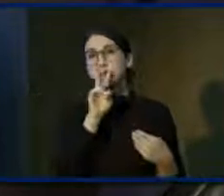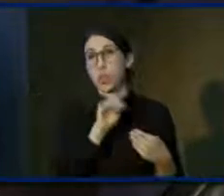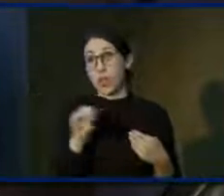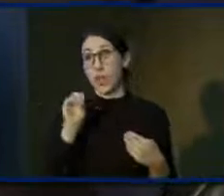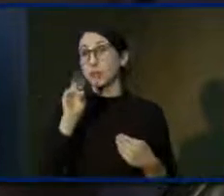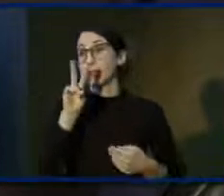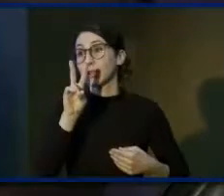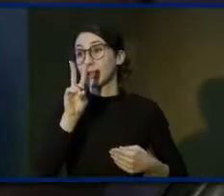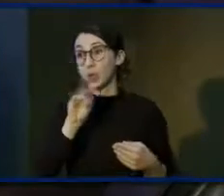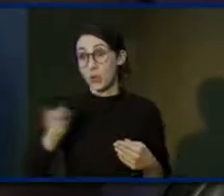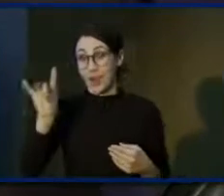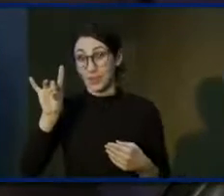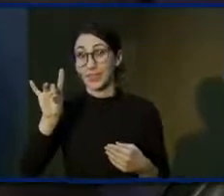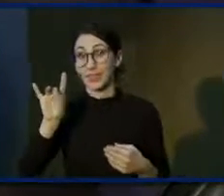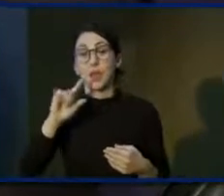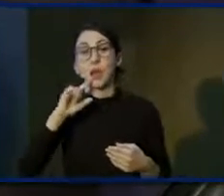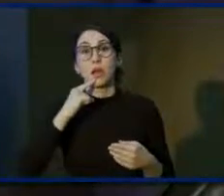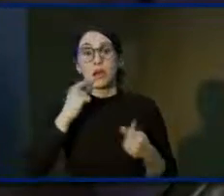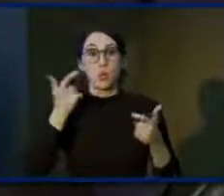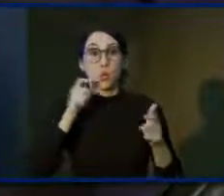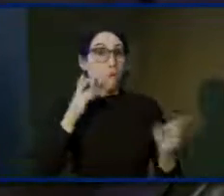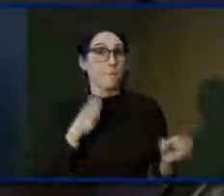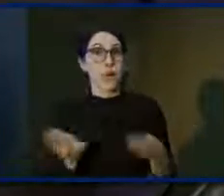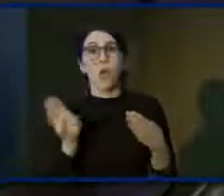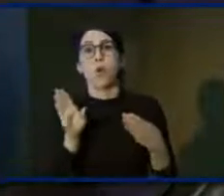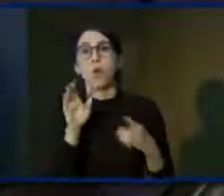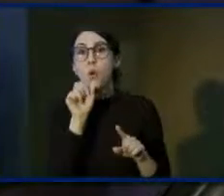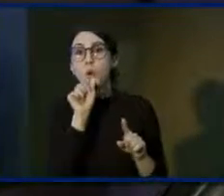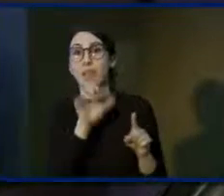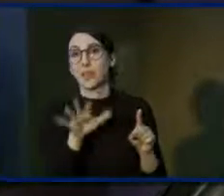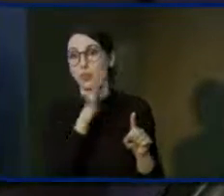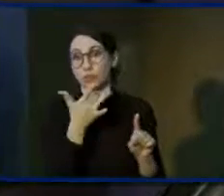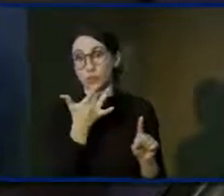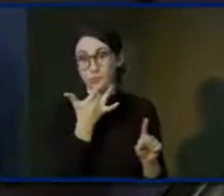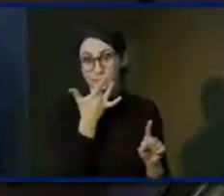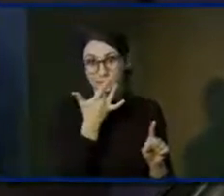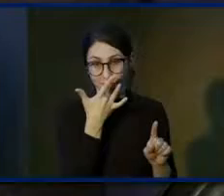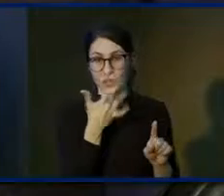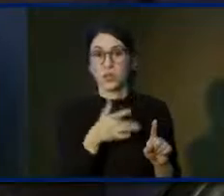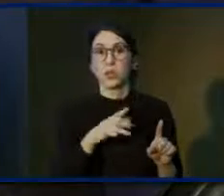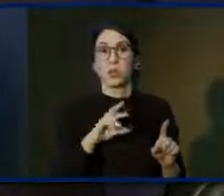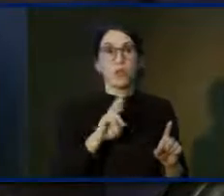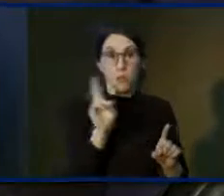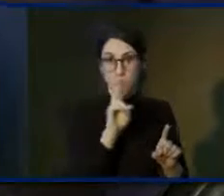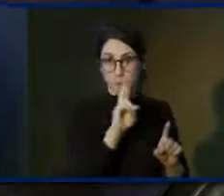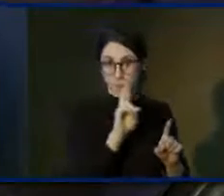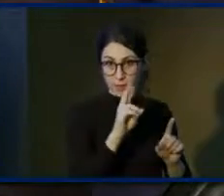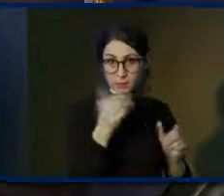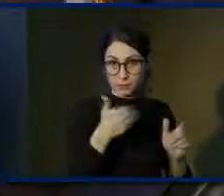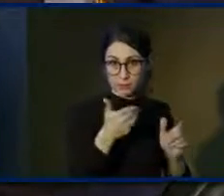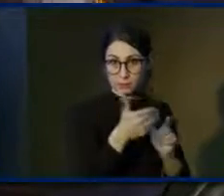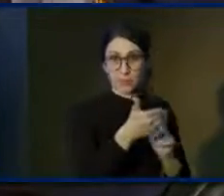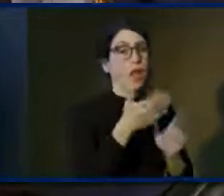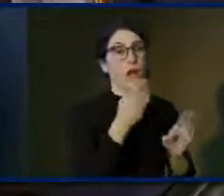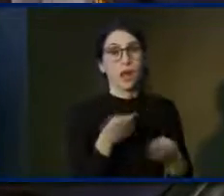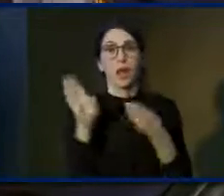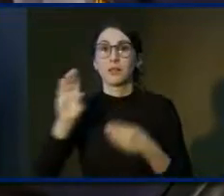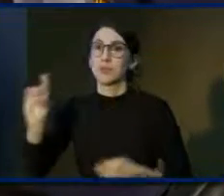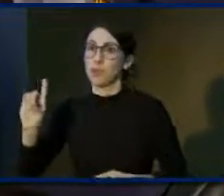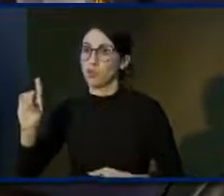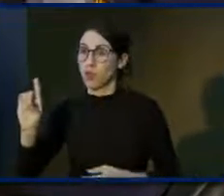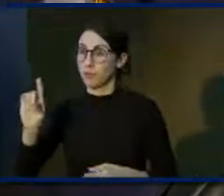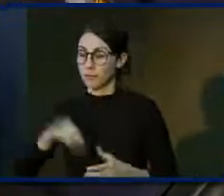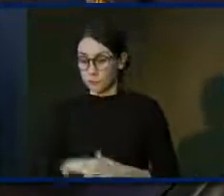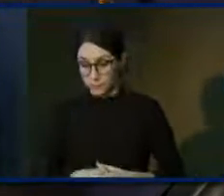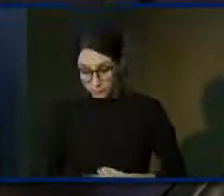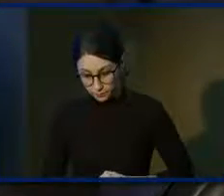was a seismic shift of Asian preference from decidedly Republican to decidedly Democrat.